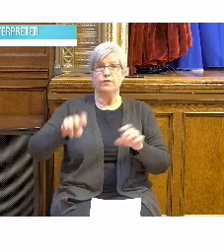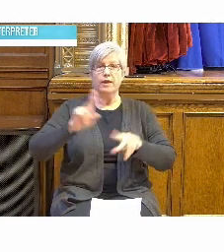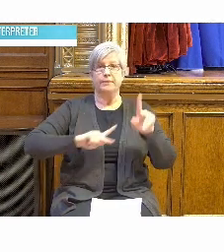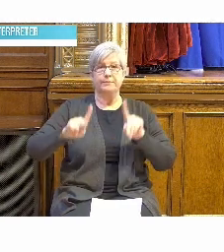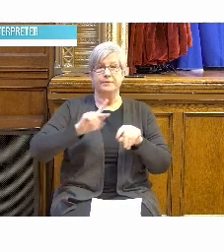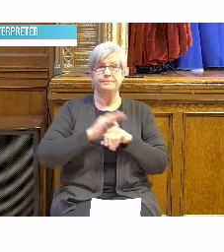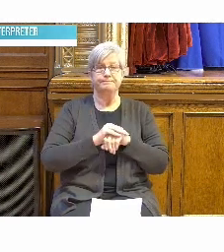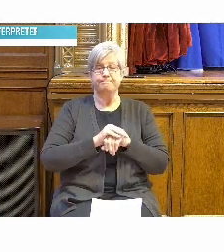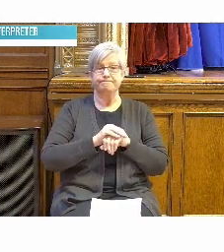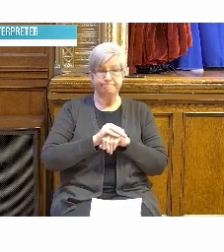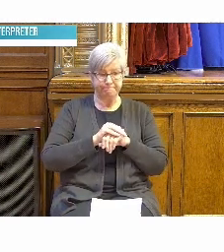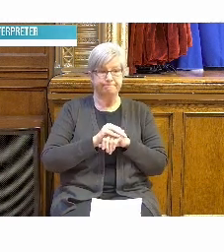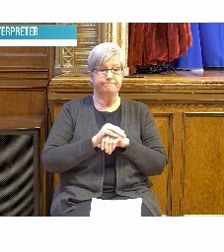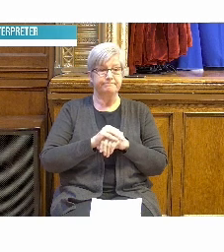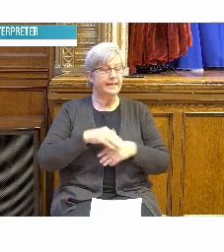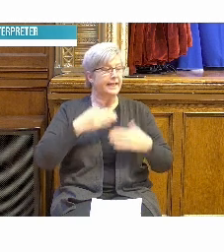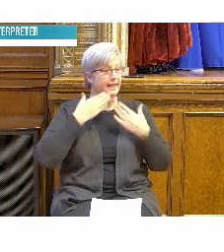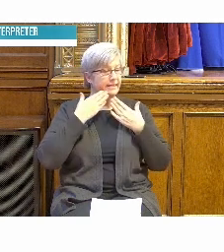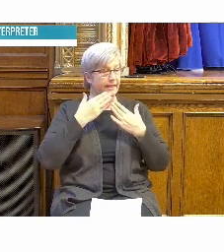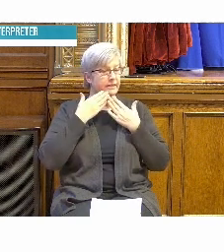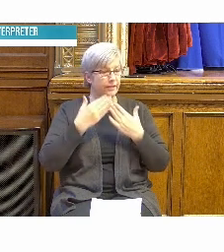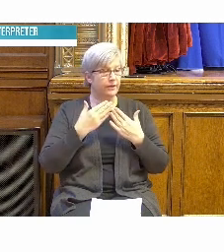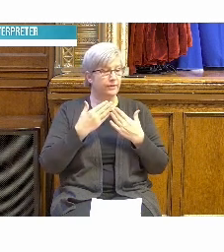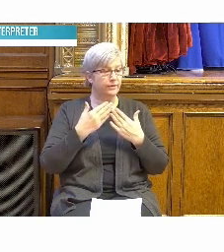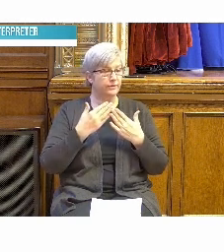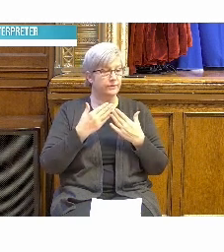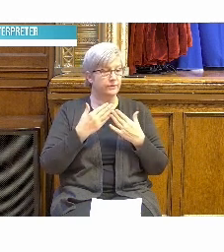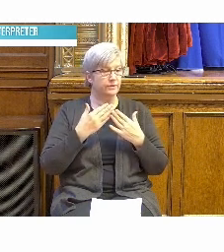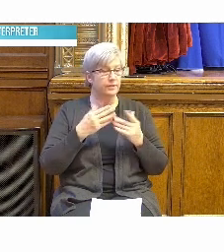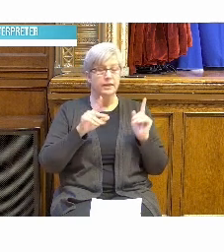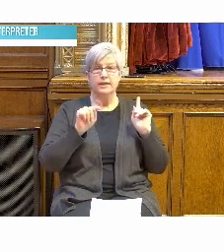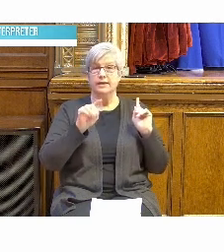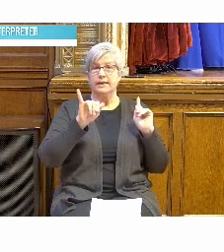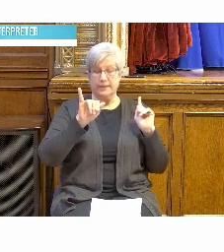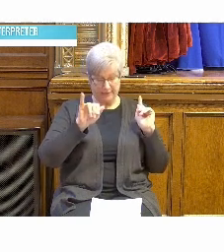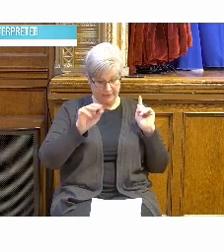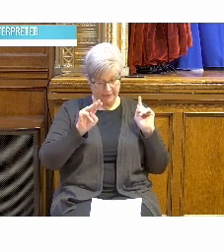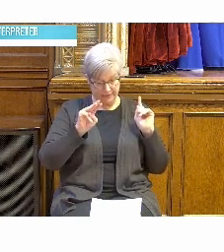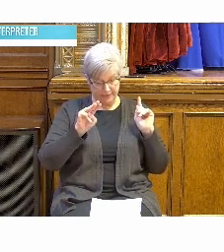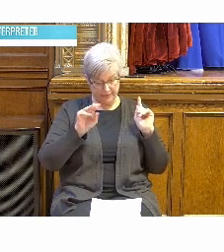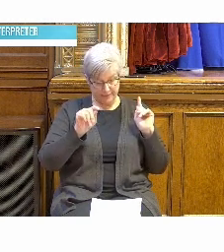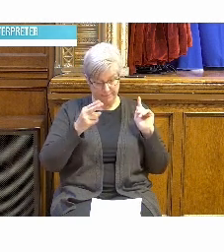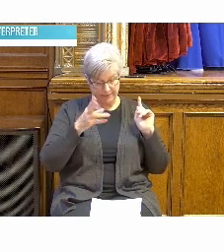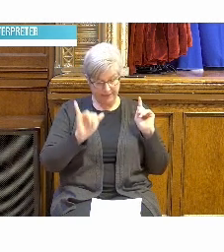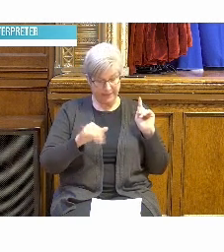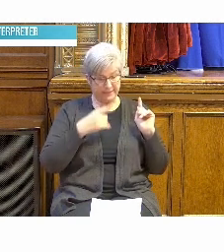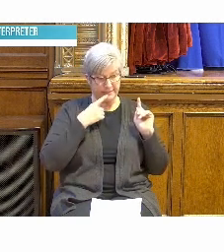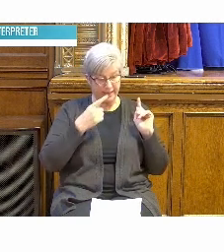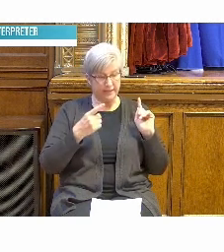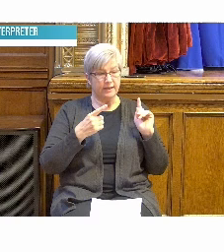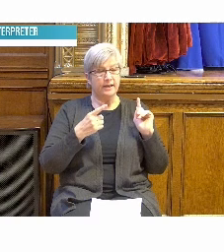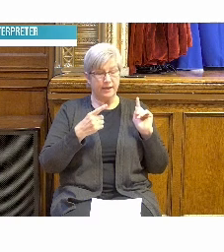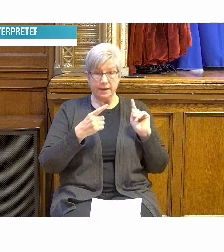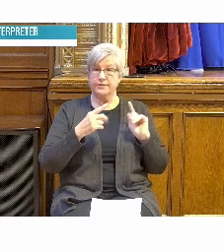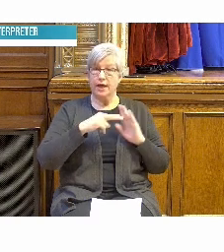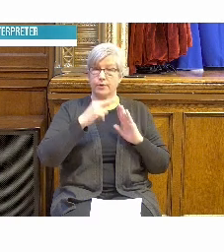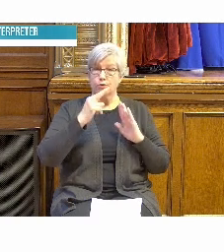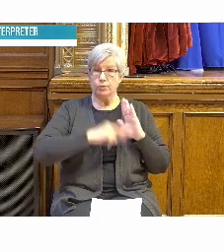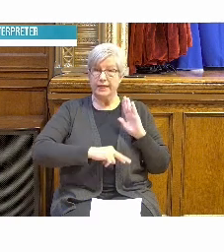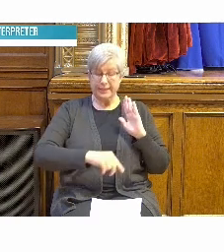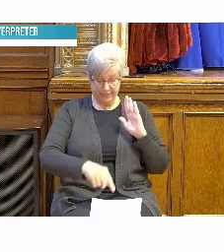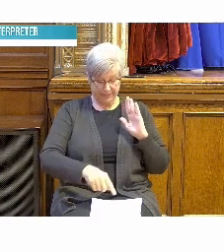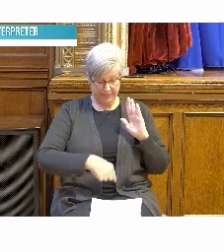members. Thank you. And so as I look at the document that was shared, I believe this